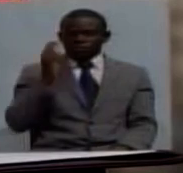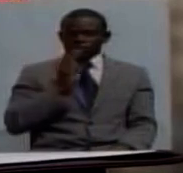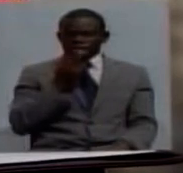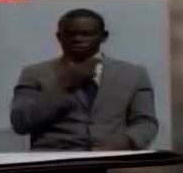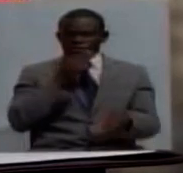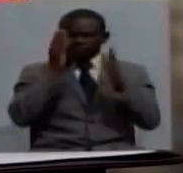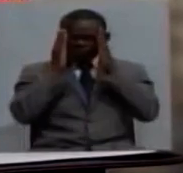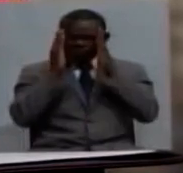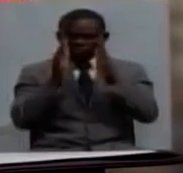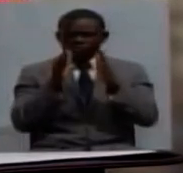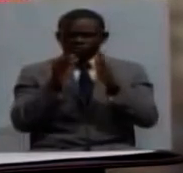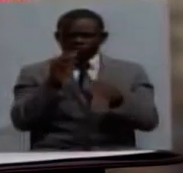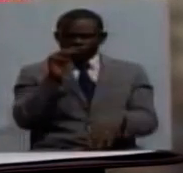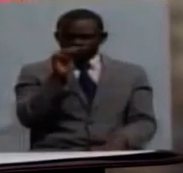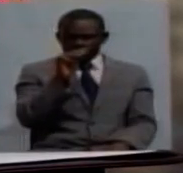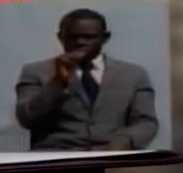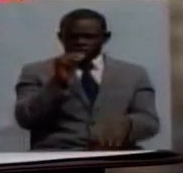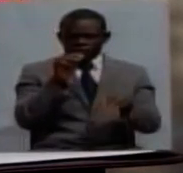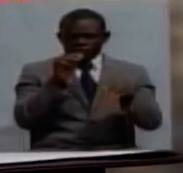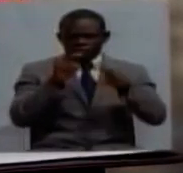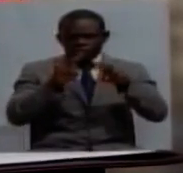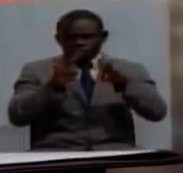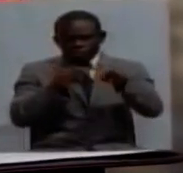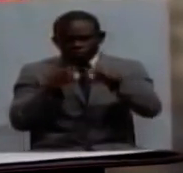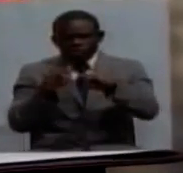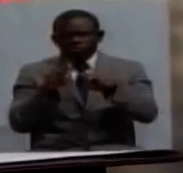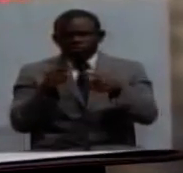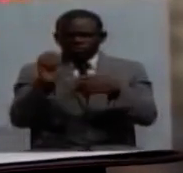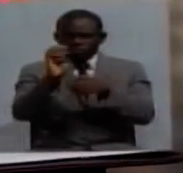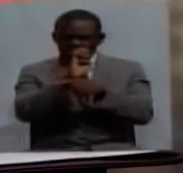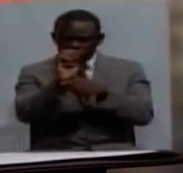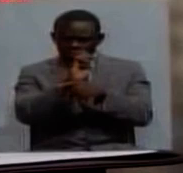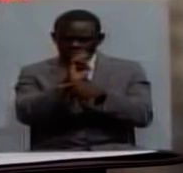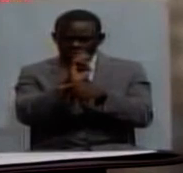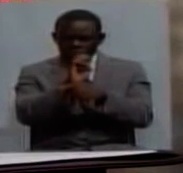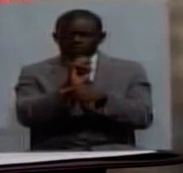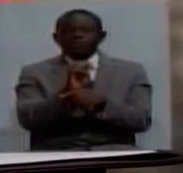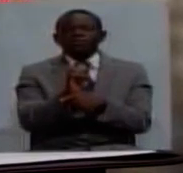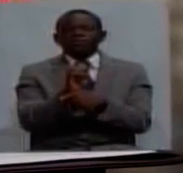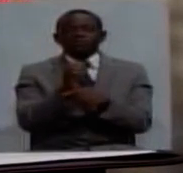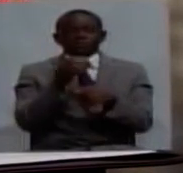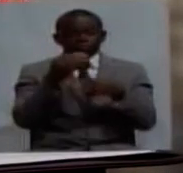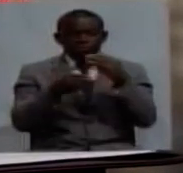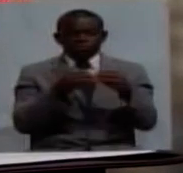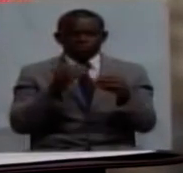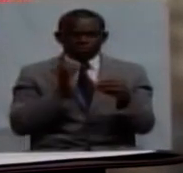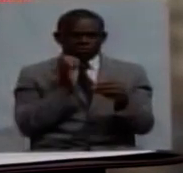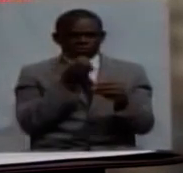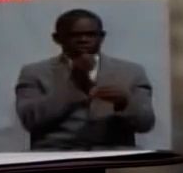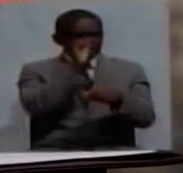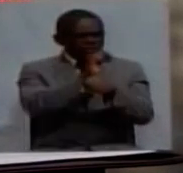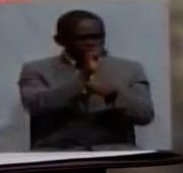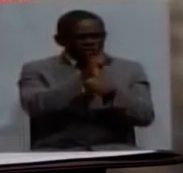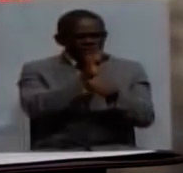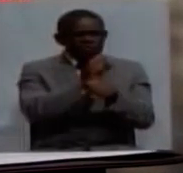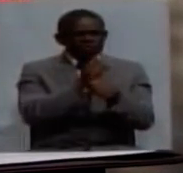an afterthought. You have your plan and then eventually think, oh gosh, we didn't think of monitoring what we're doing. But now, having